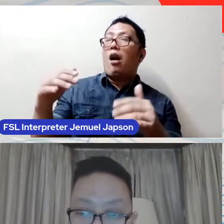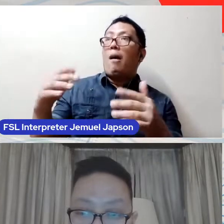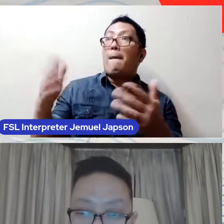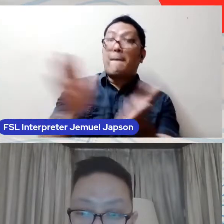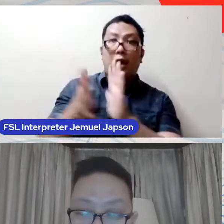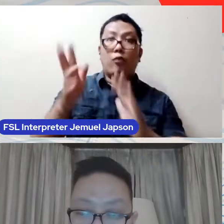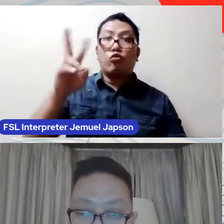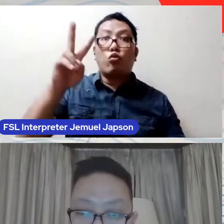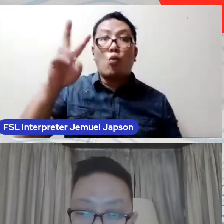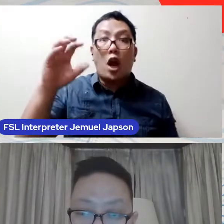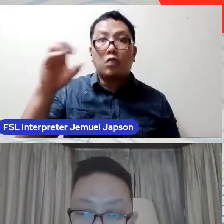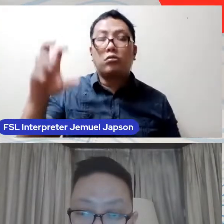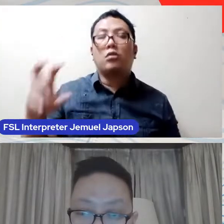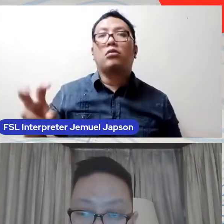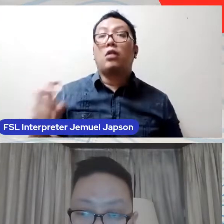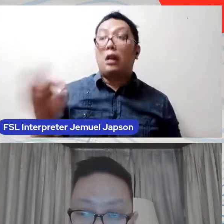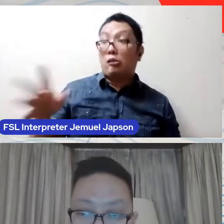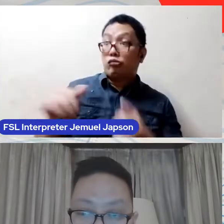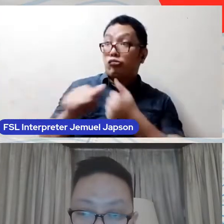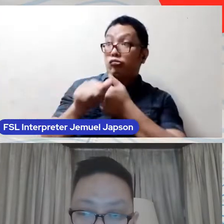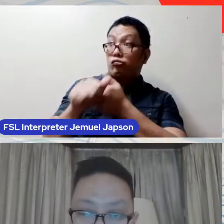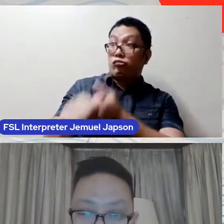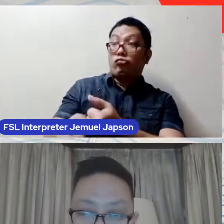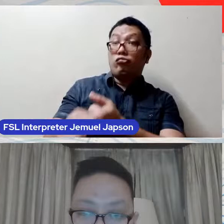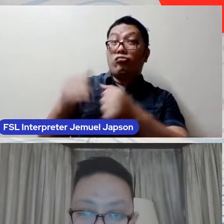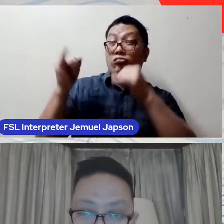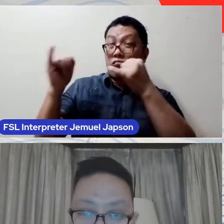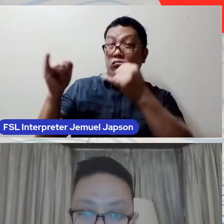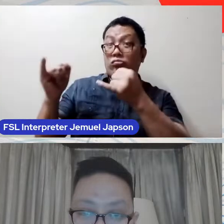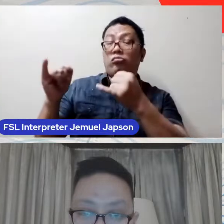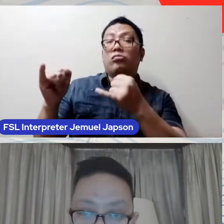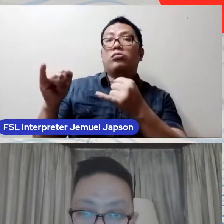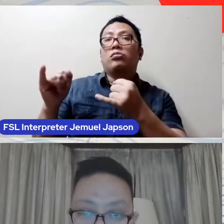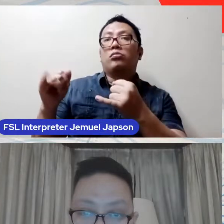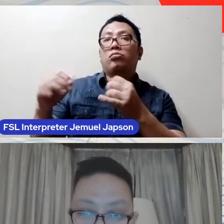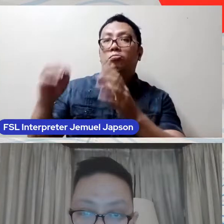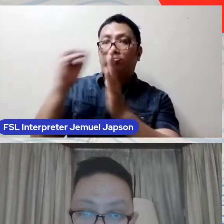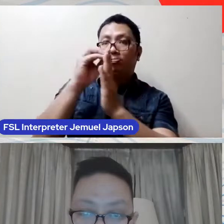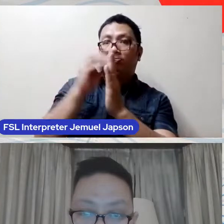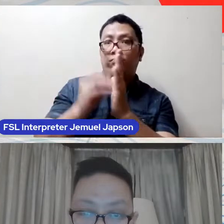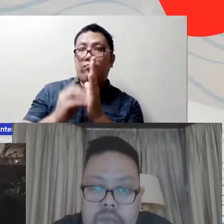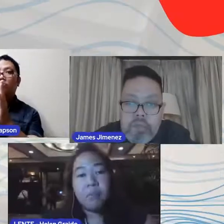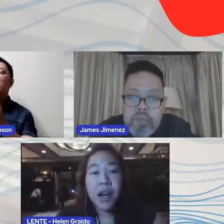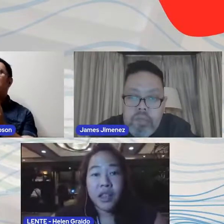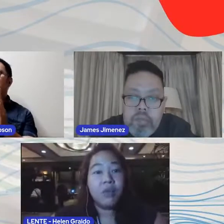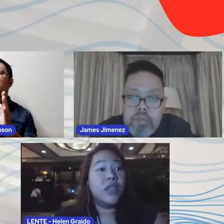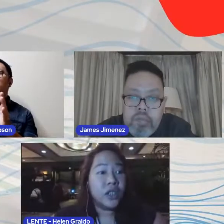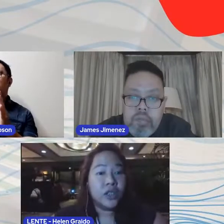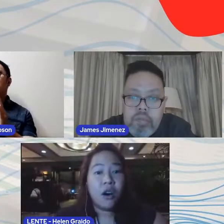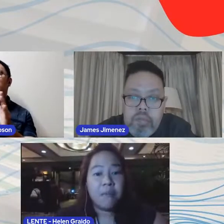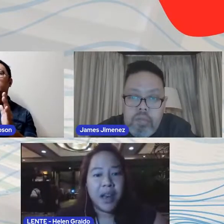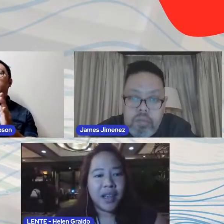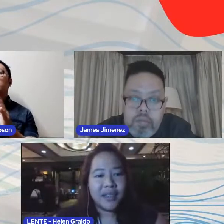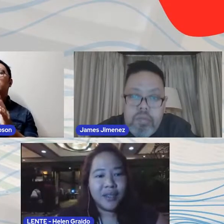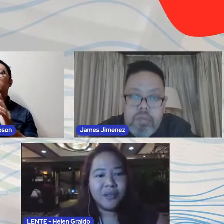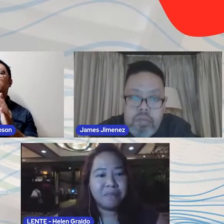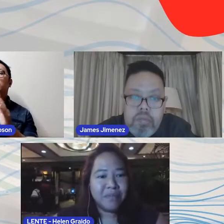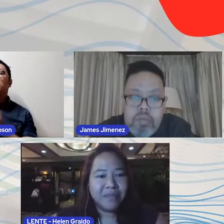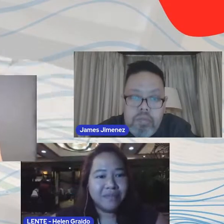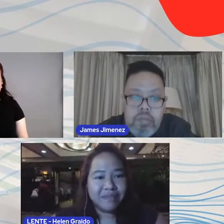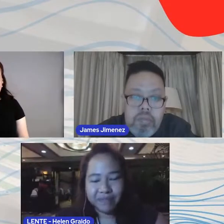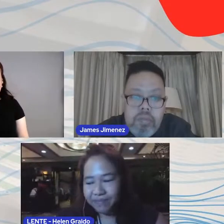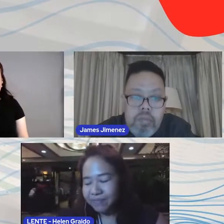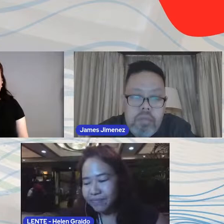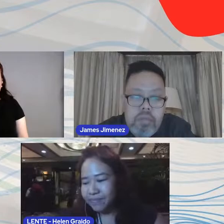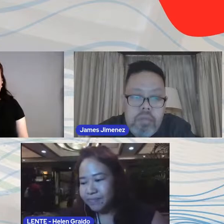the instructions that were loaded into it by the election management body, which is COMELEC. So,